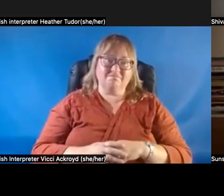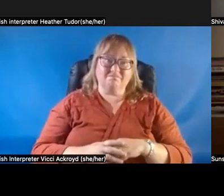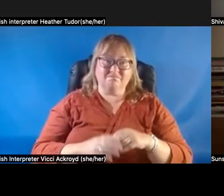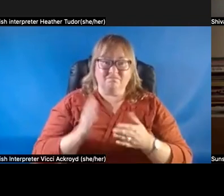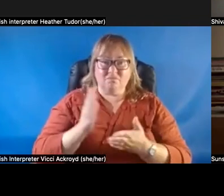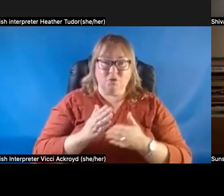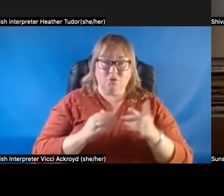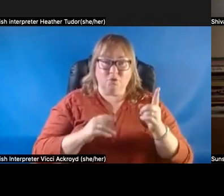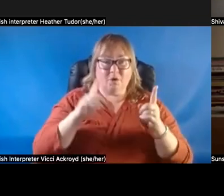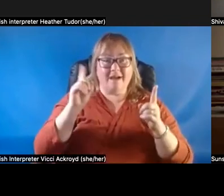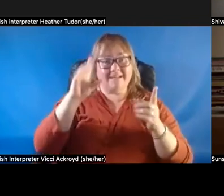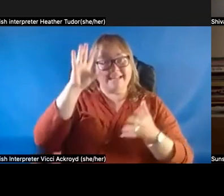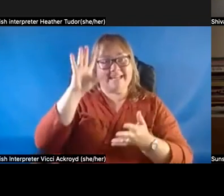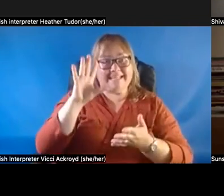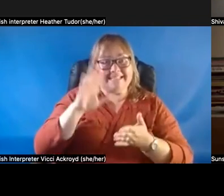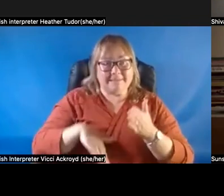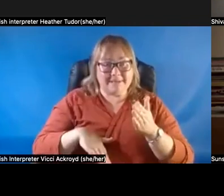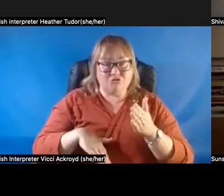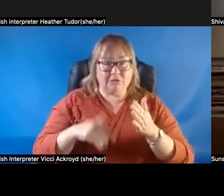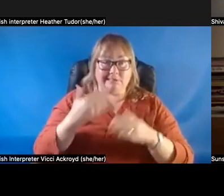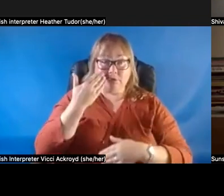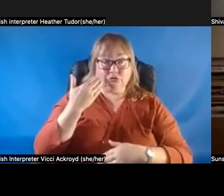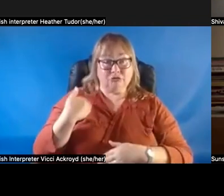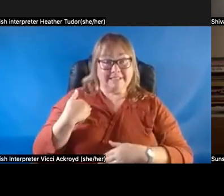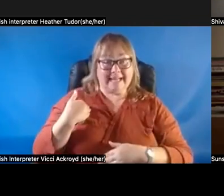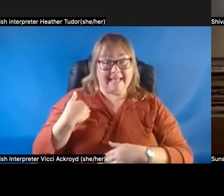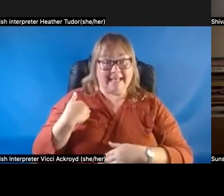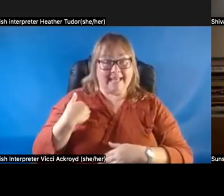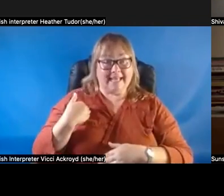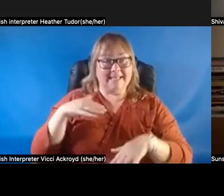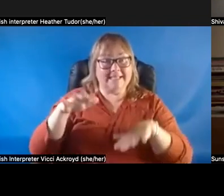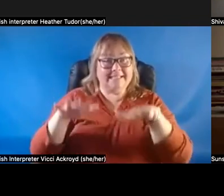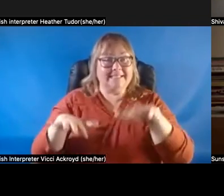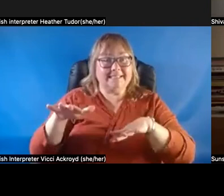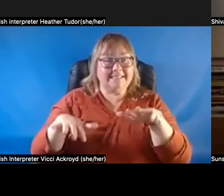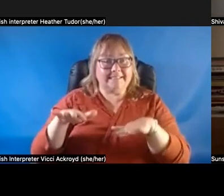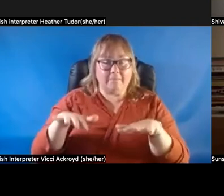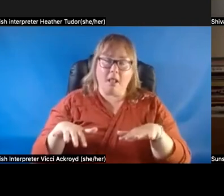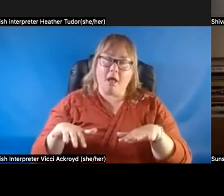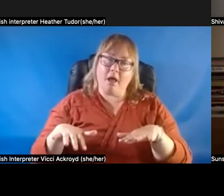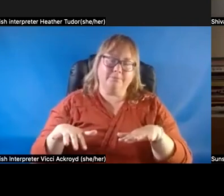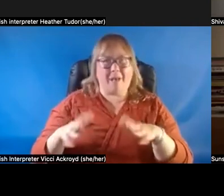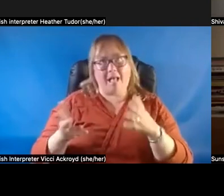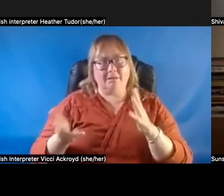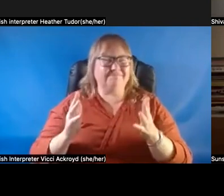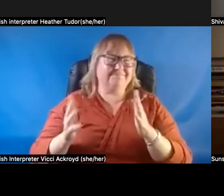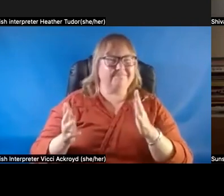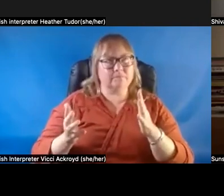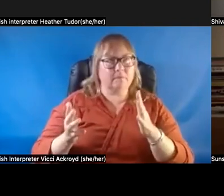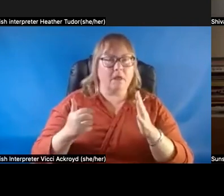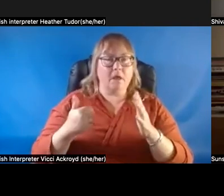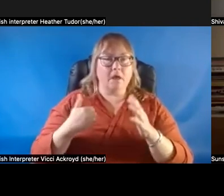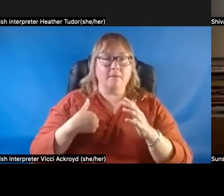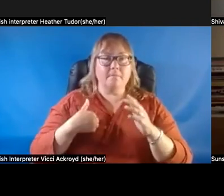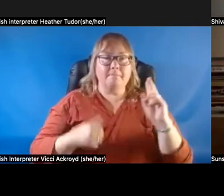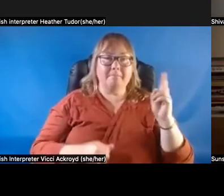like it's very recent thing, and it's again like similar in, not similar, but my